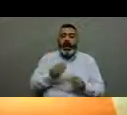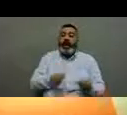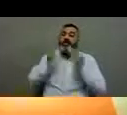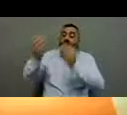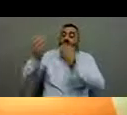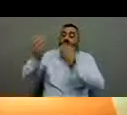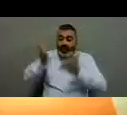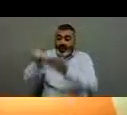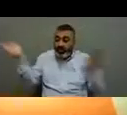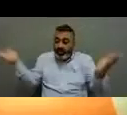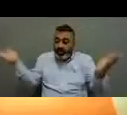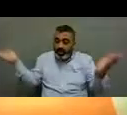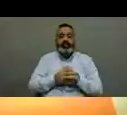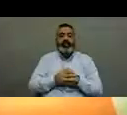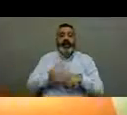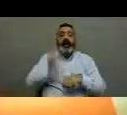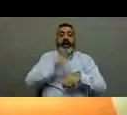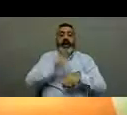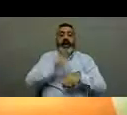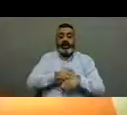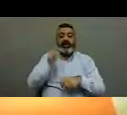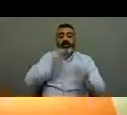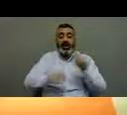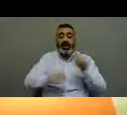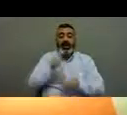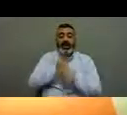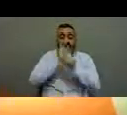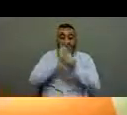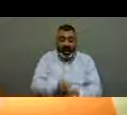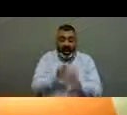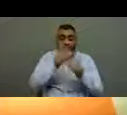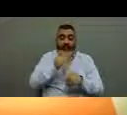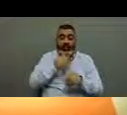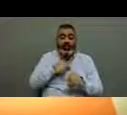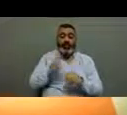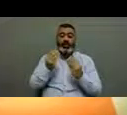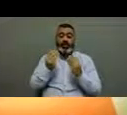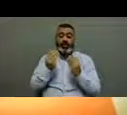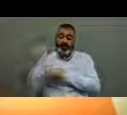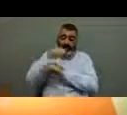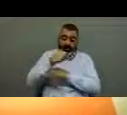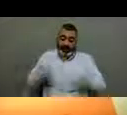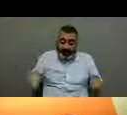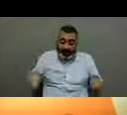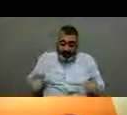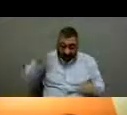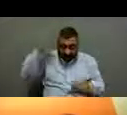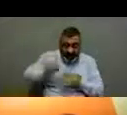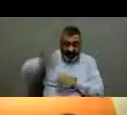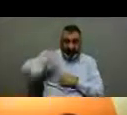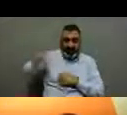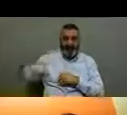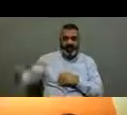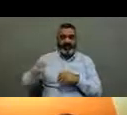are designed which give support and relief, while keeping the able-bodied wearer bent to normal height. Various groups of compassionate